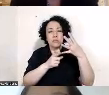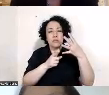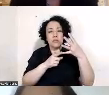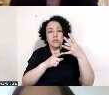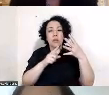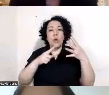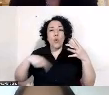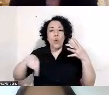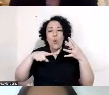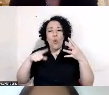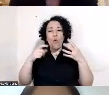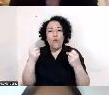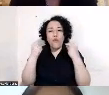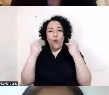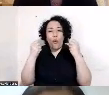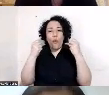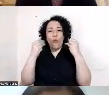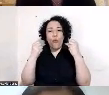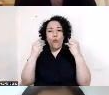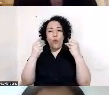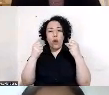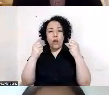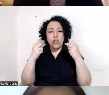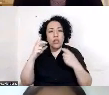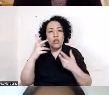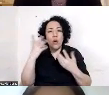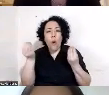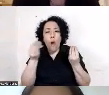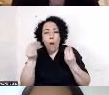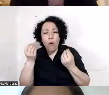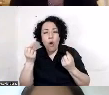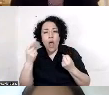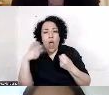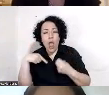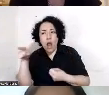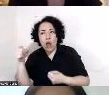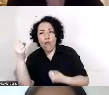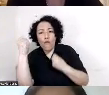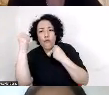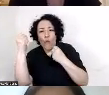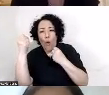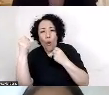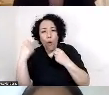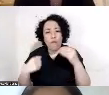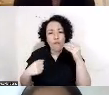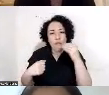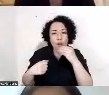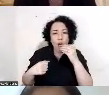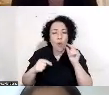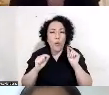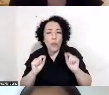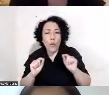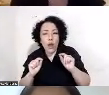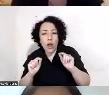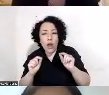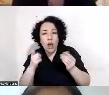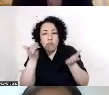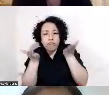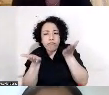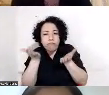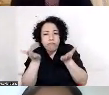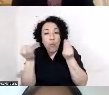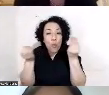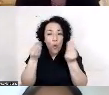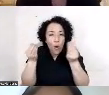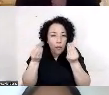forças e deficiências. The second study that we did interviews at Ivy League